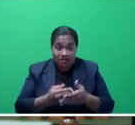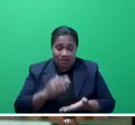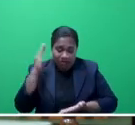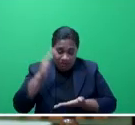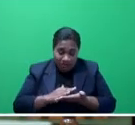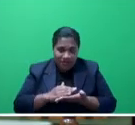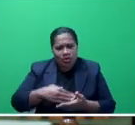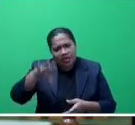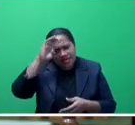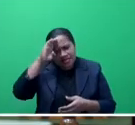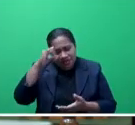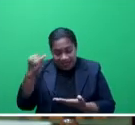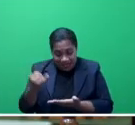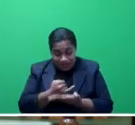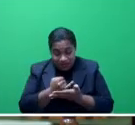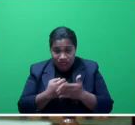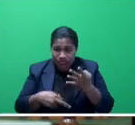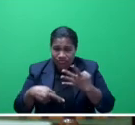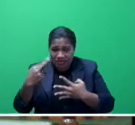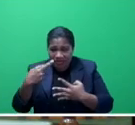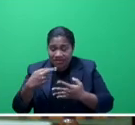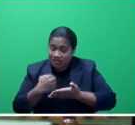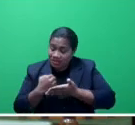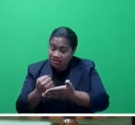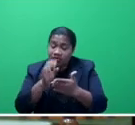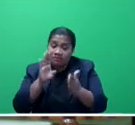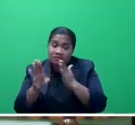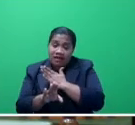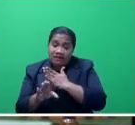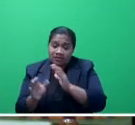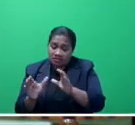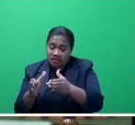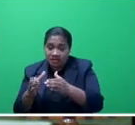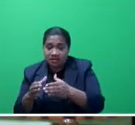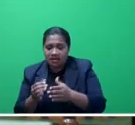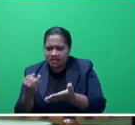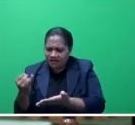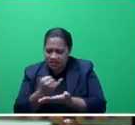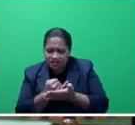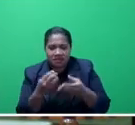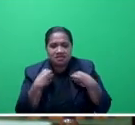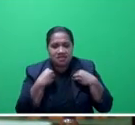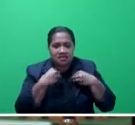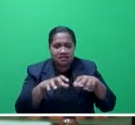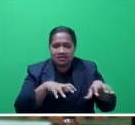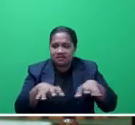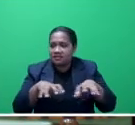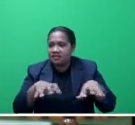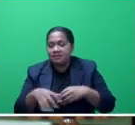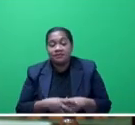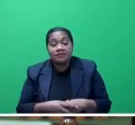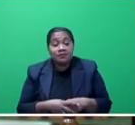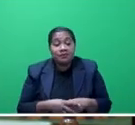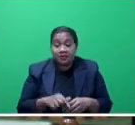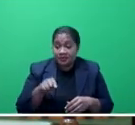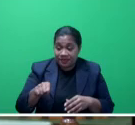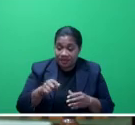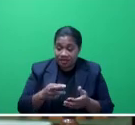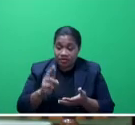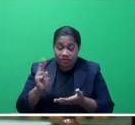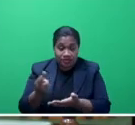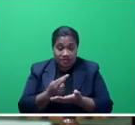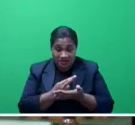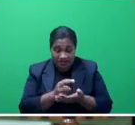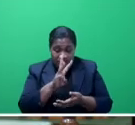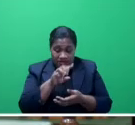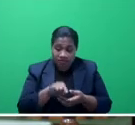rates that will support private sector investments and business activity. While foreign reserves remain comfortable at over $3.1